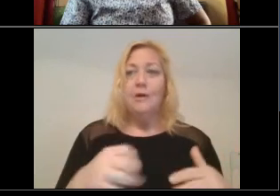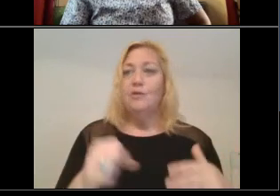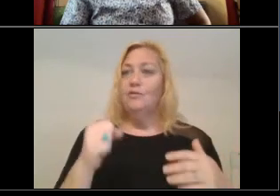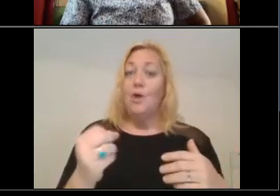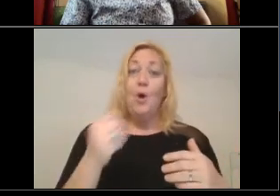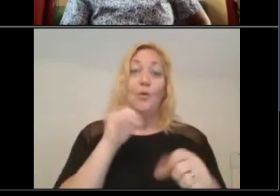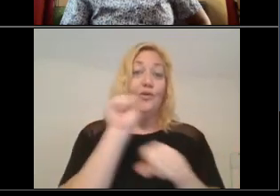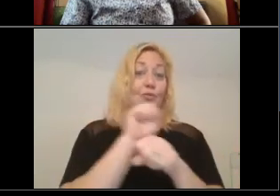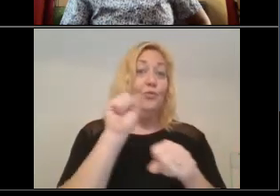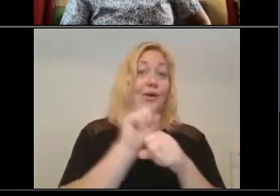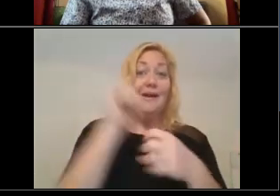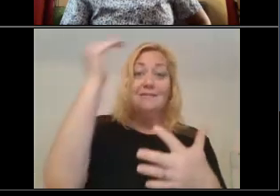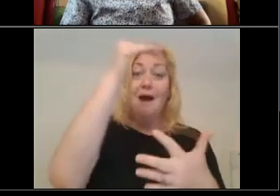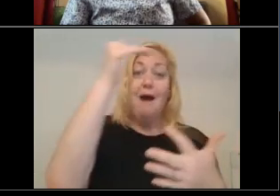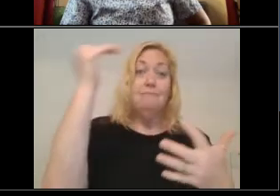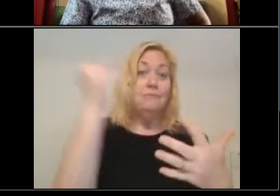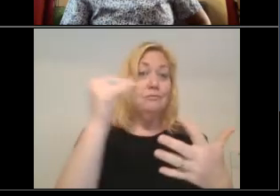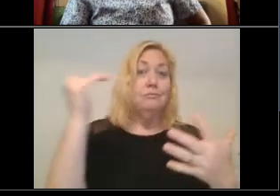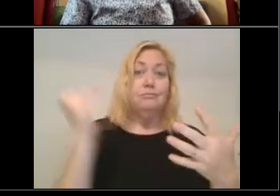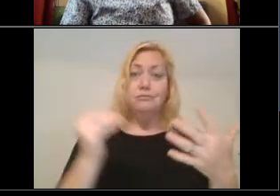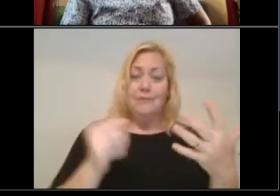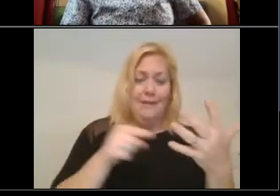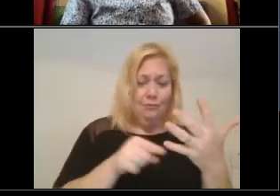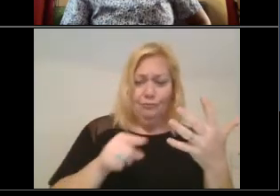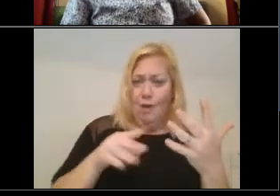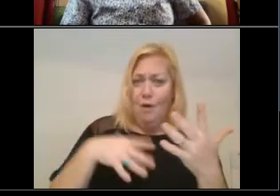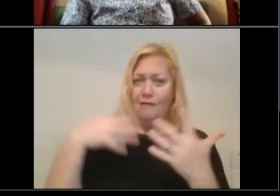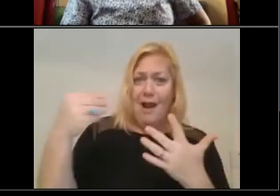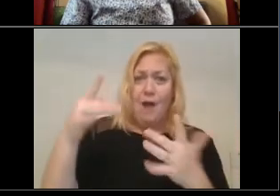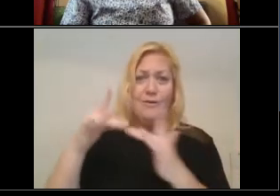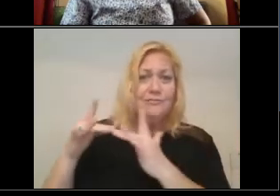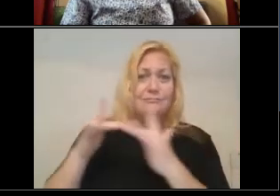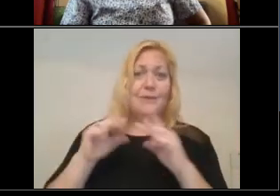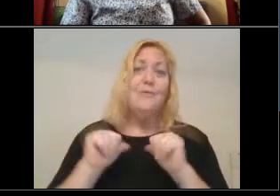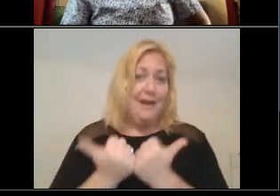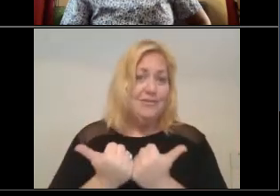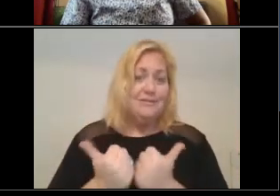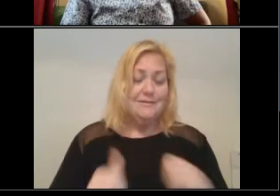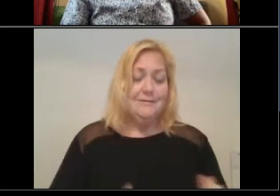the middle, everyone throughout the agency is going to be critical. So thanks.